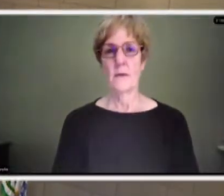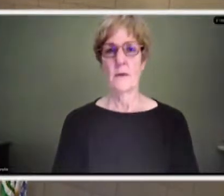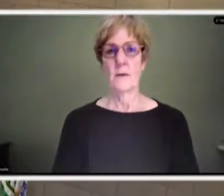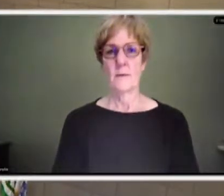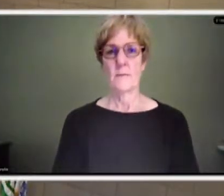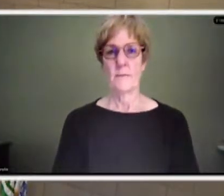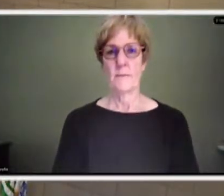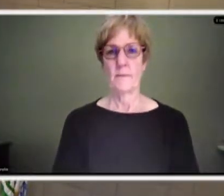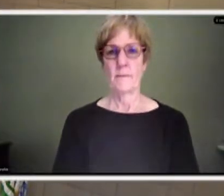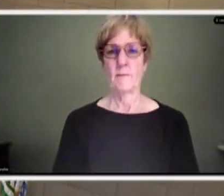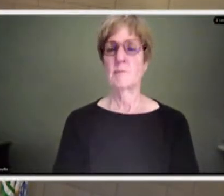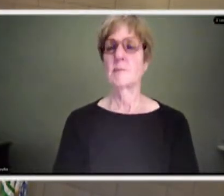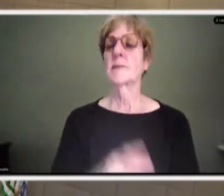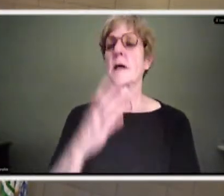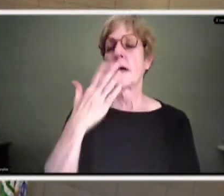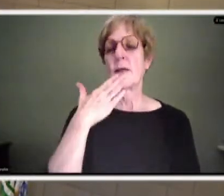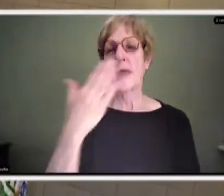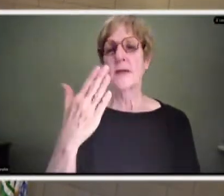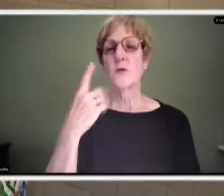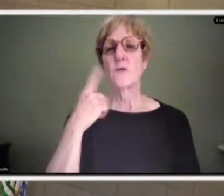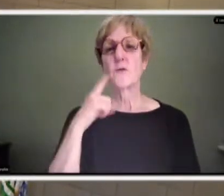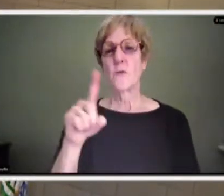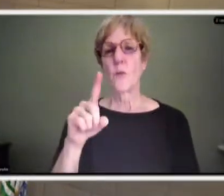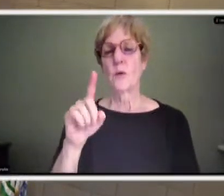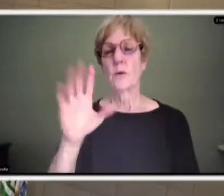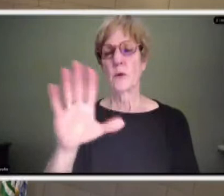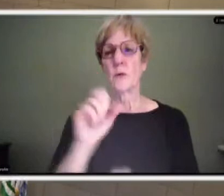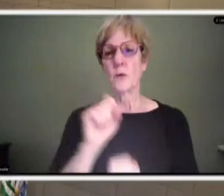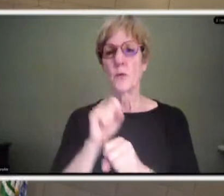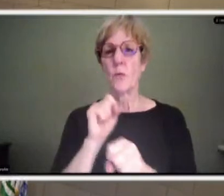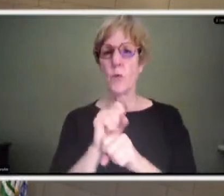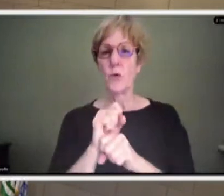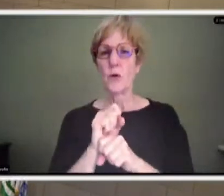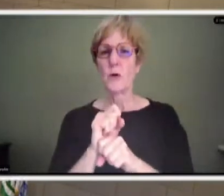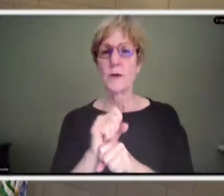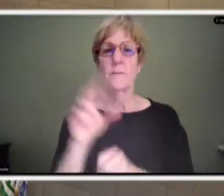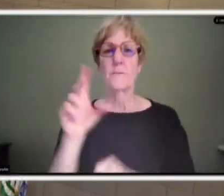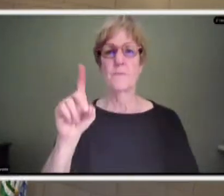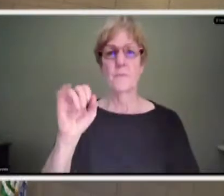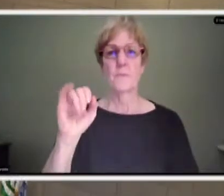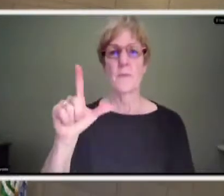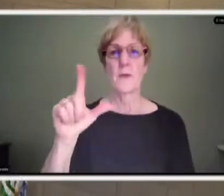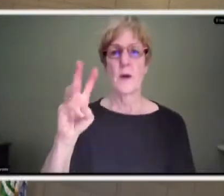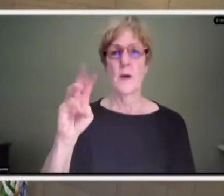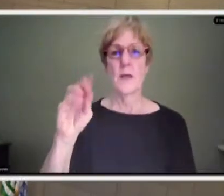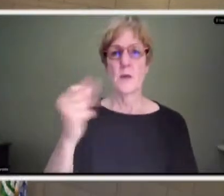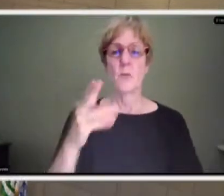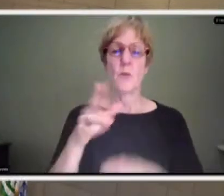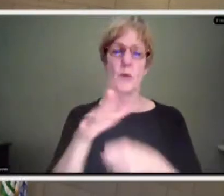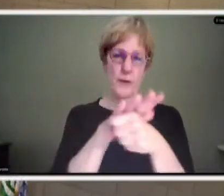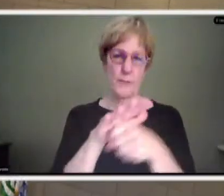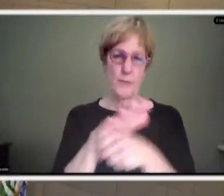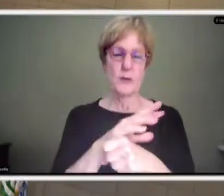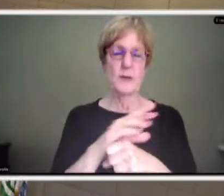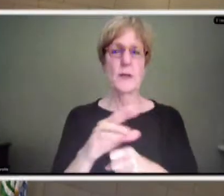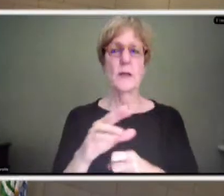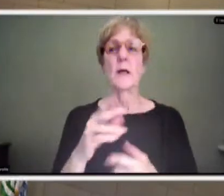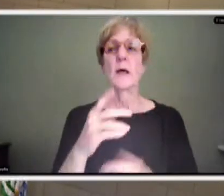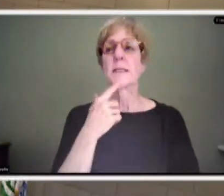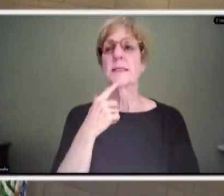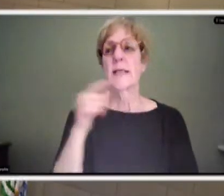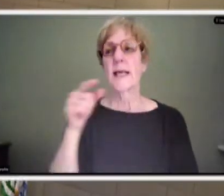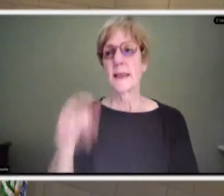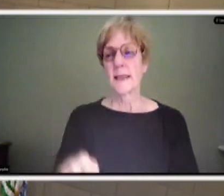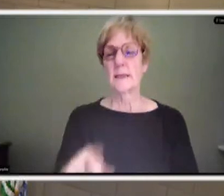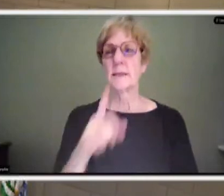Ms. Bridget, thank you for the work in the Dilworth community. And I want to say that this has been